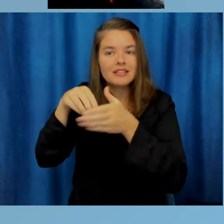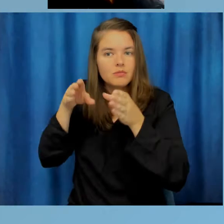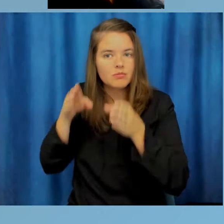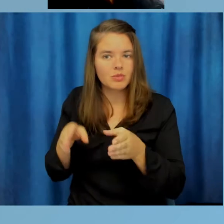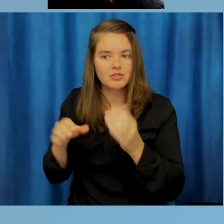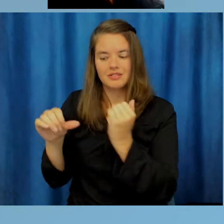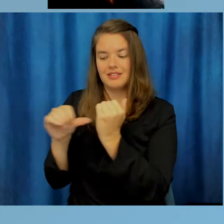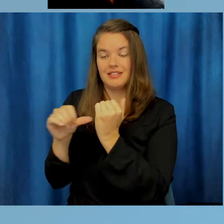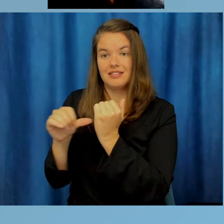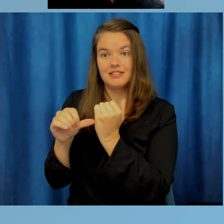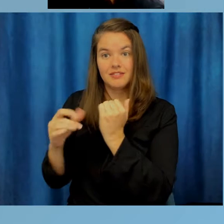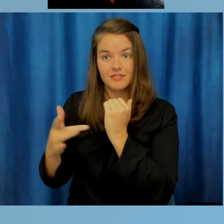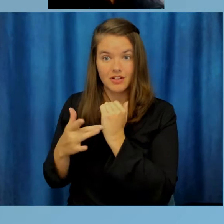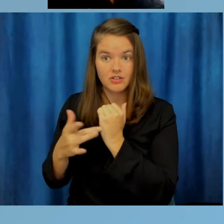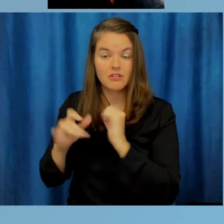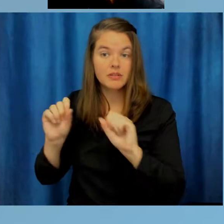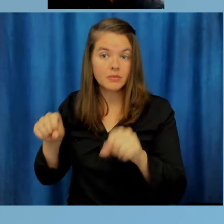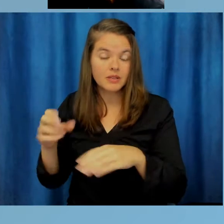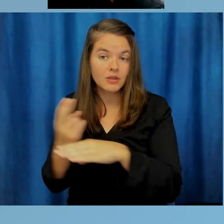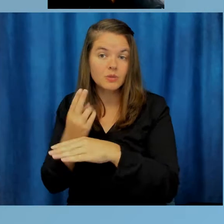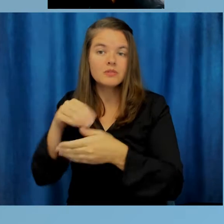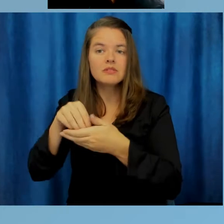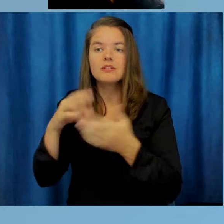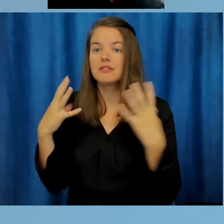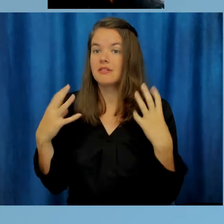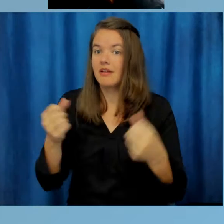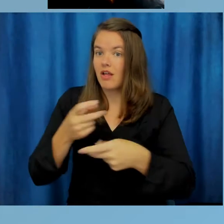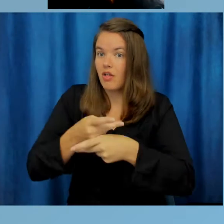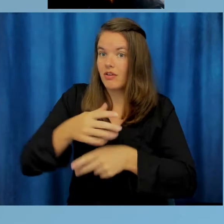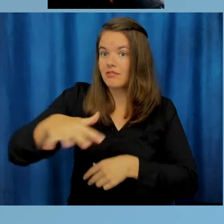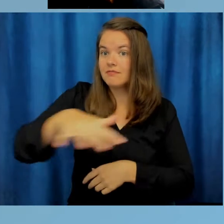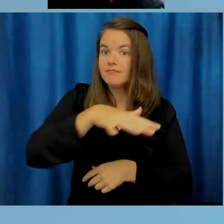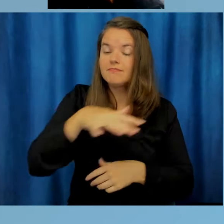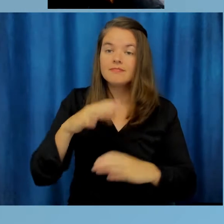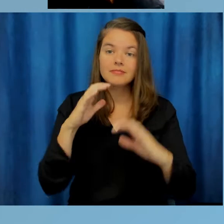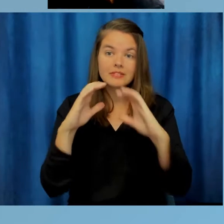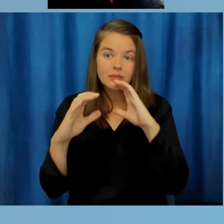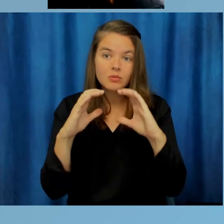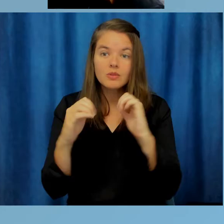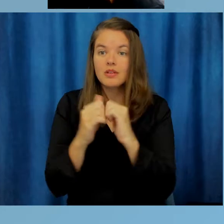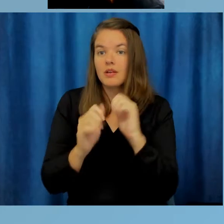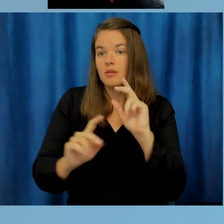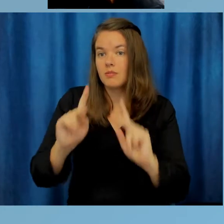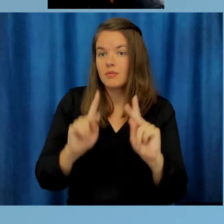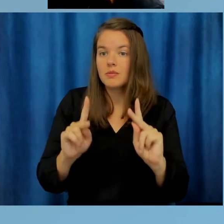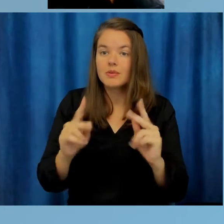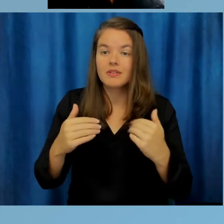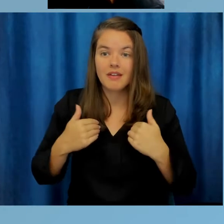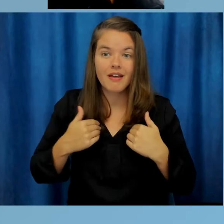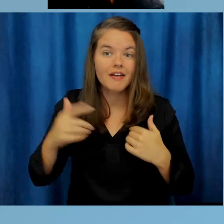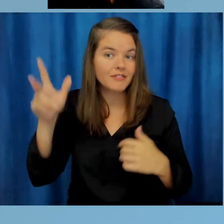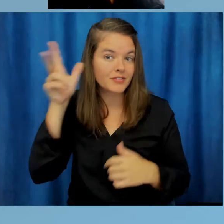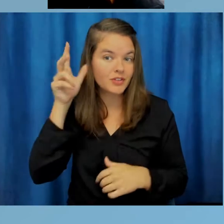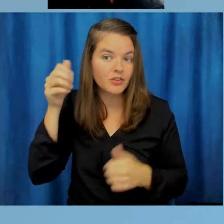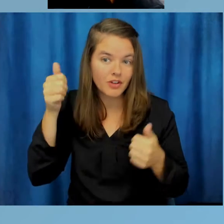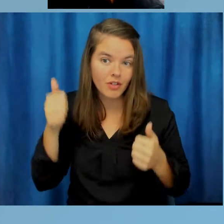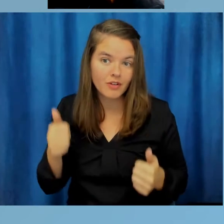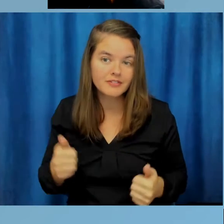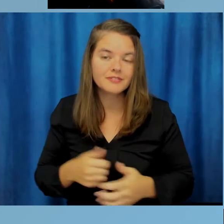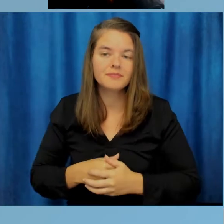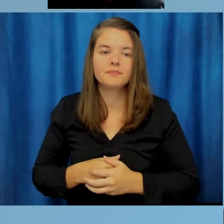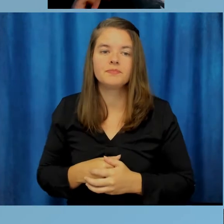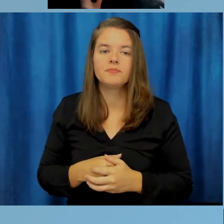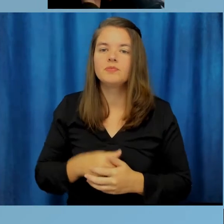on in-person assistive technology that can be used in healthcare settings to communicate with people with hearing